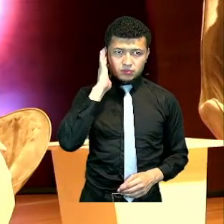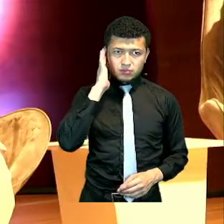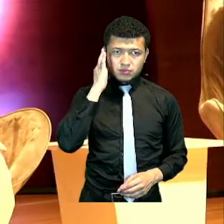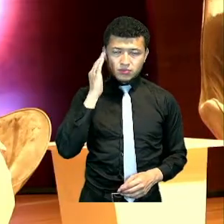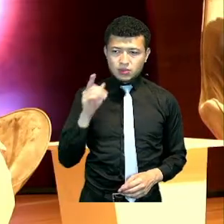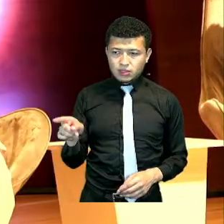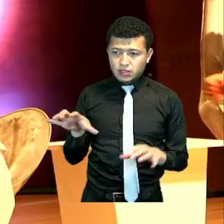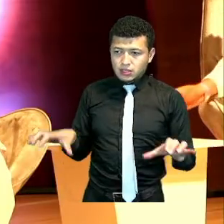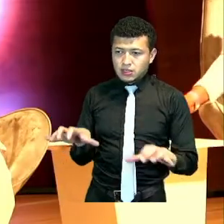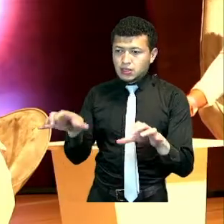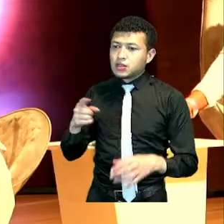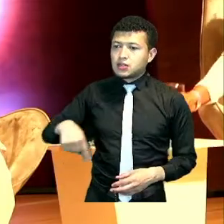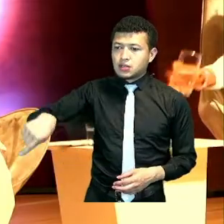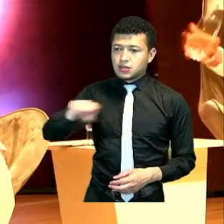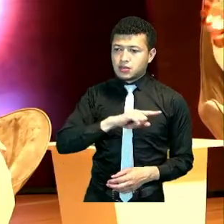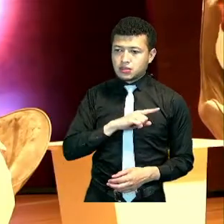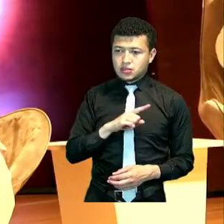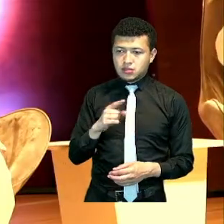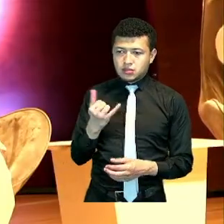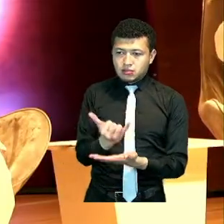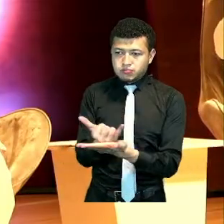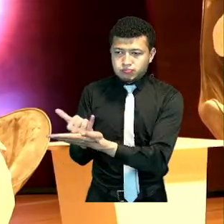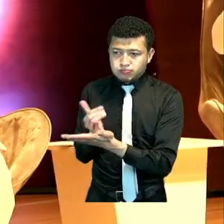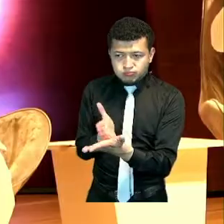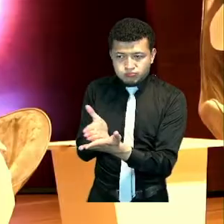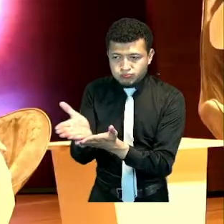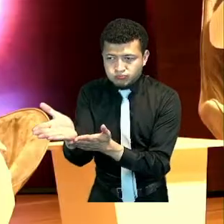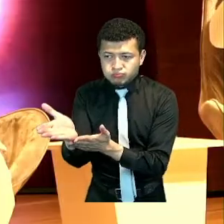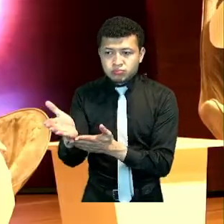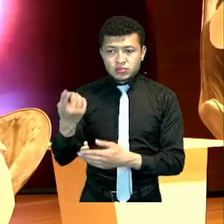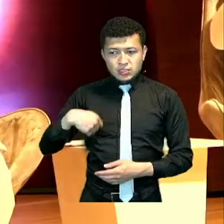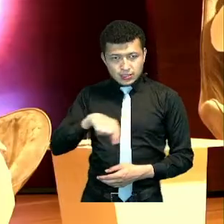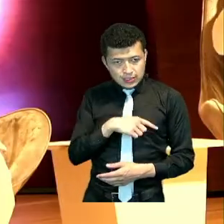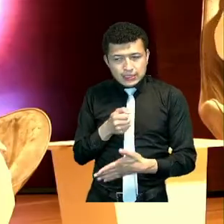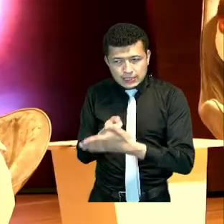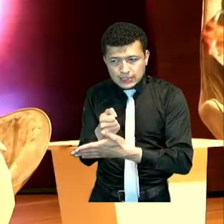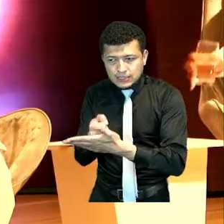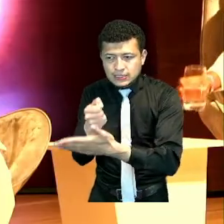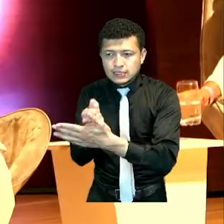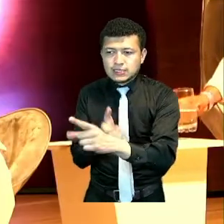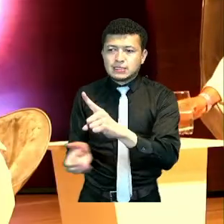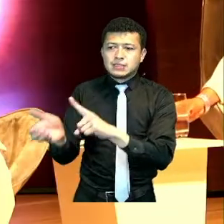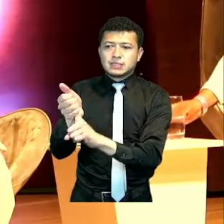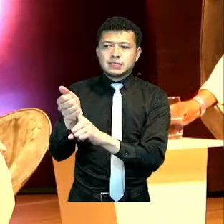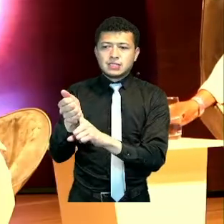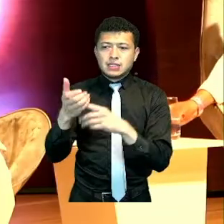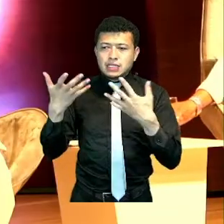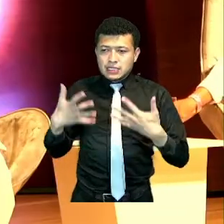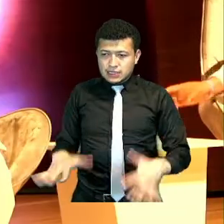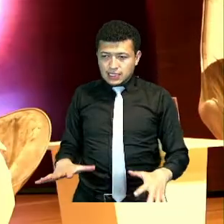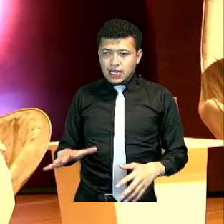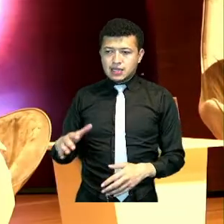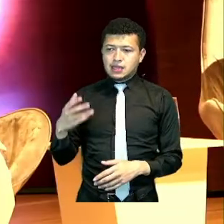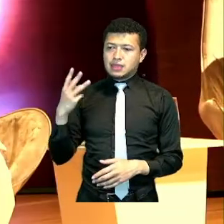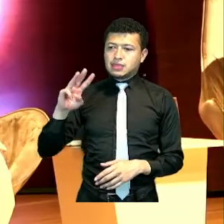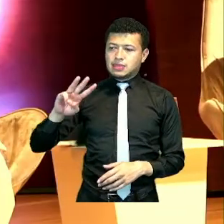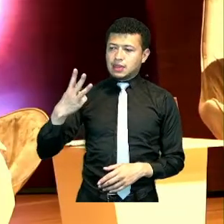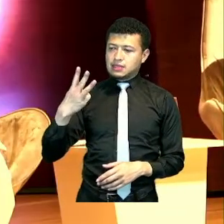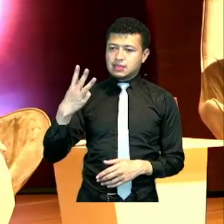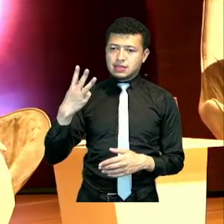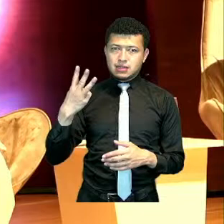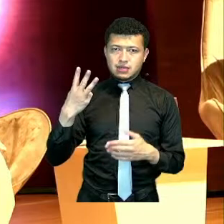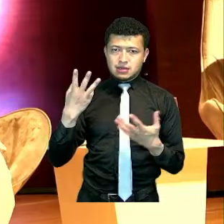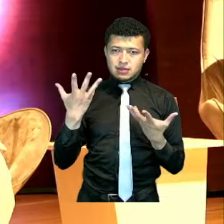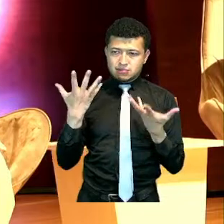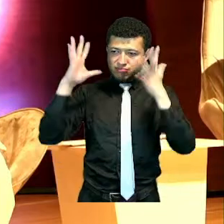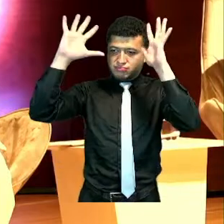the 30th anniversary of Beijing. So there are so many convergences and